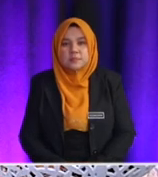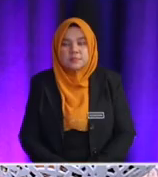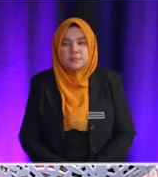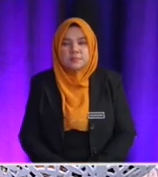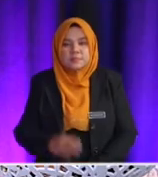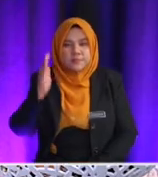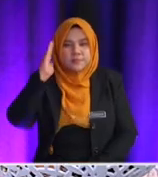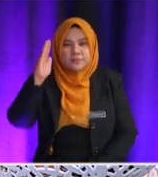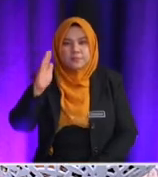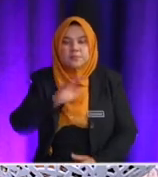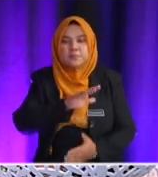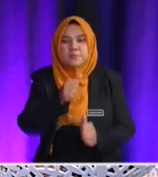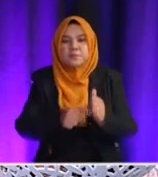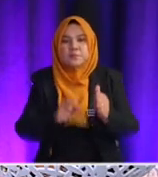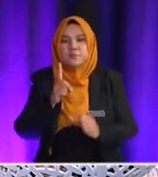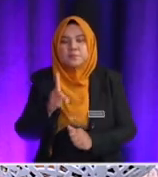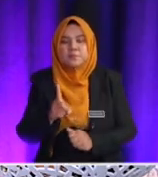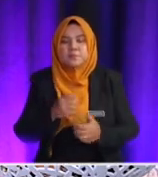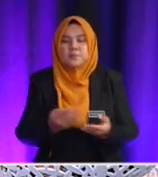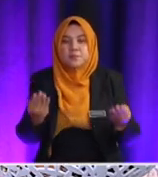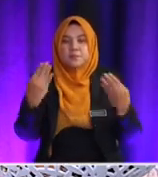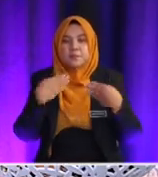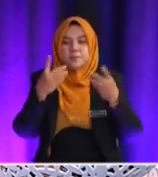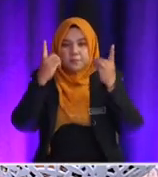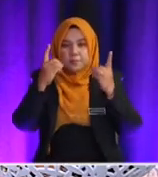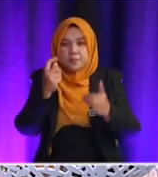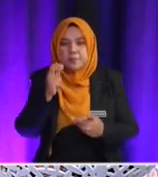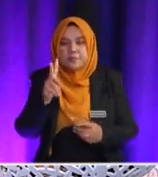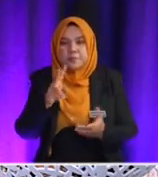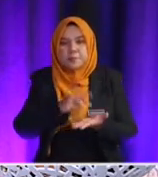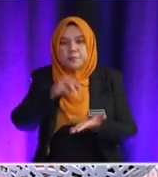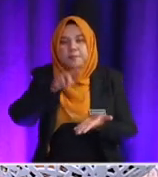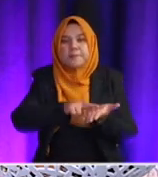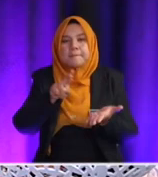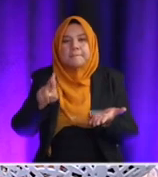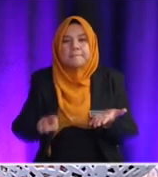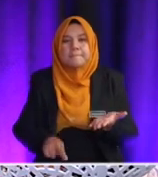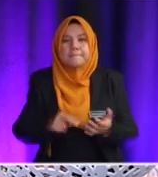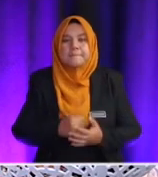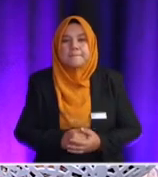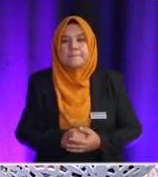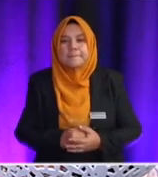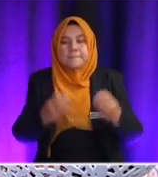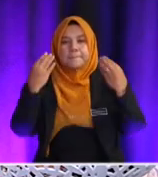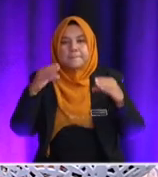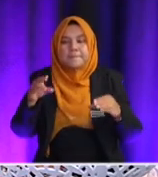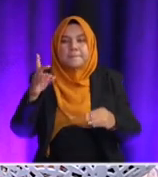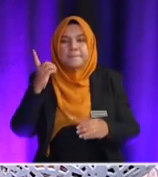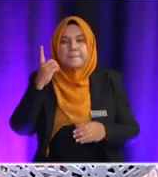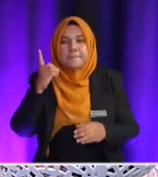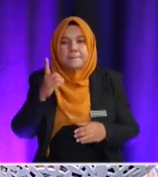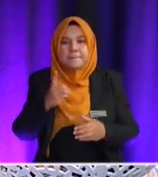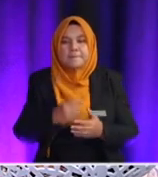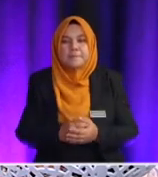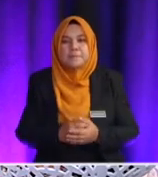Hello everyone, welcome back to EduwebTV KPM for our slot Menengah Rendah. And today we have teacher Hidayah in the studio to be